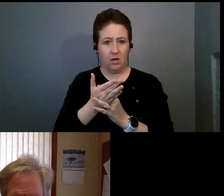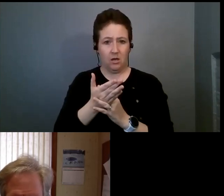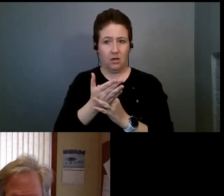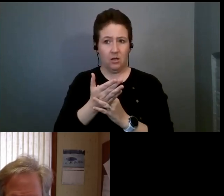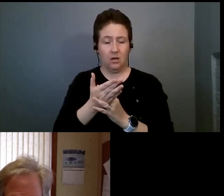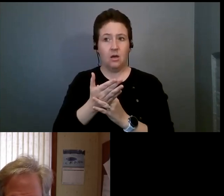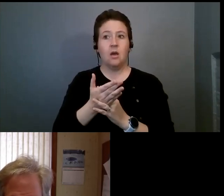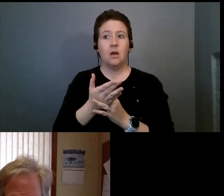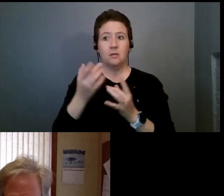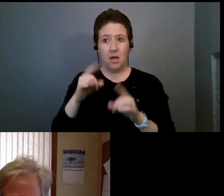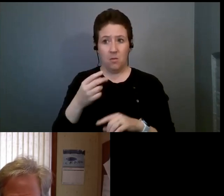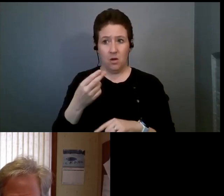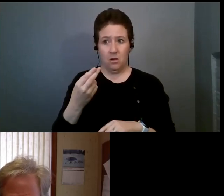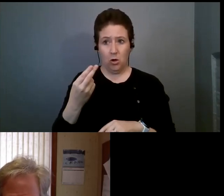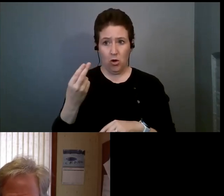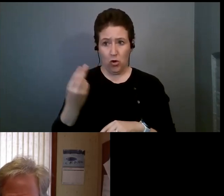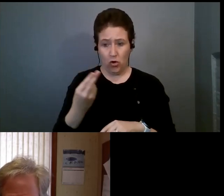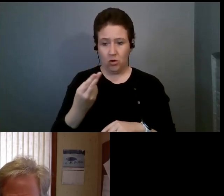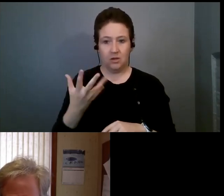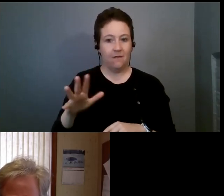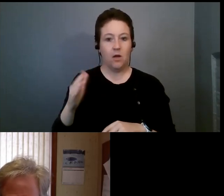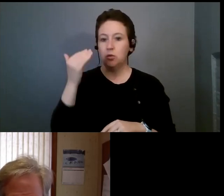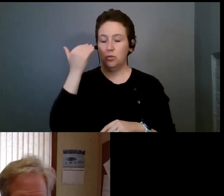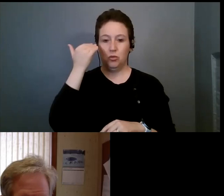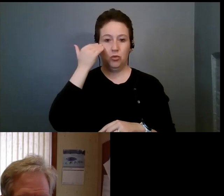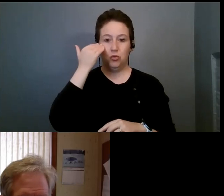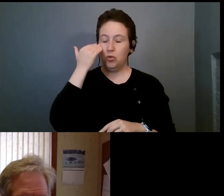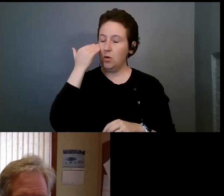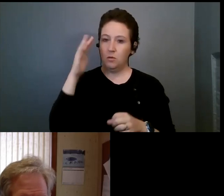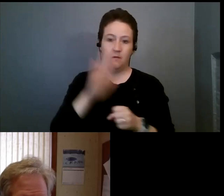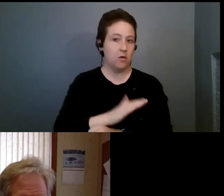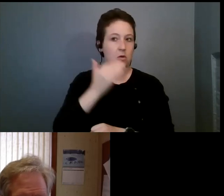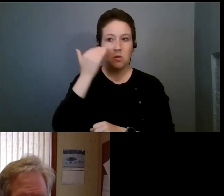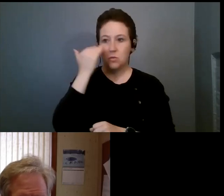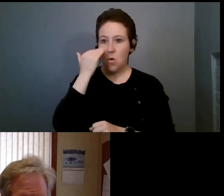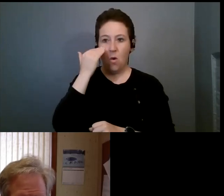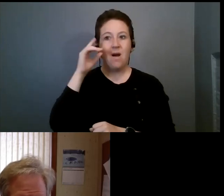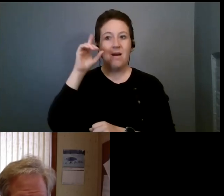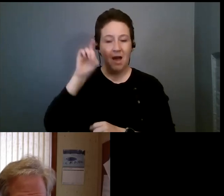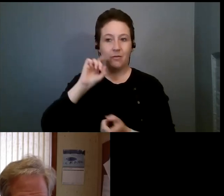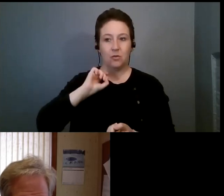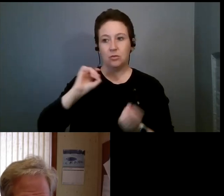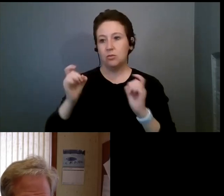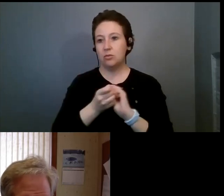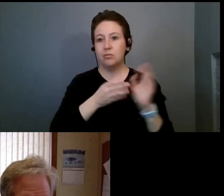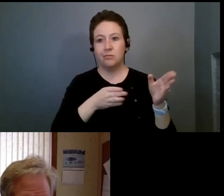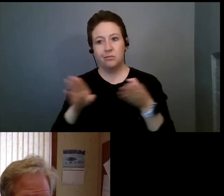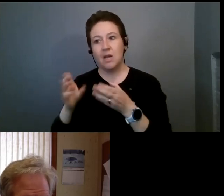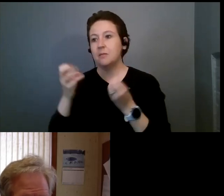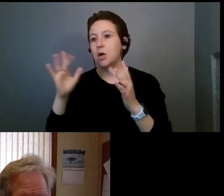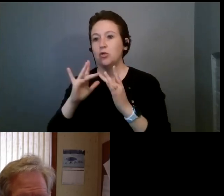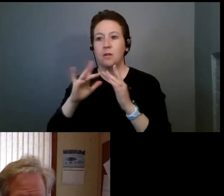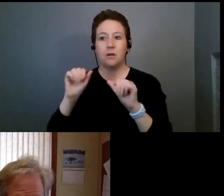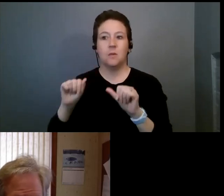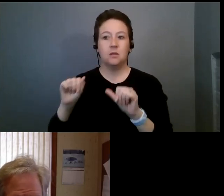Thursday, we knew quite fully that we had to go to as much online learning as